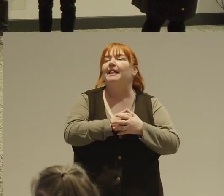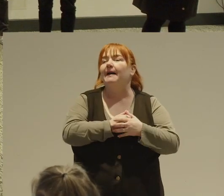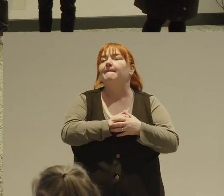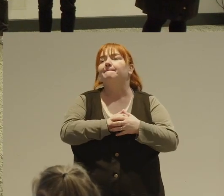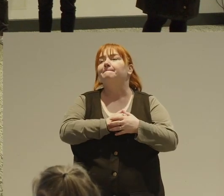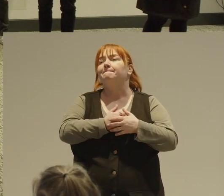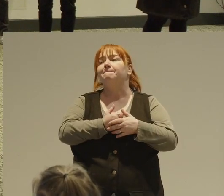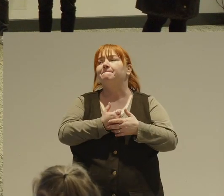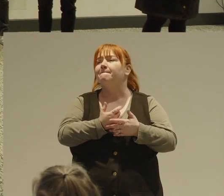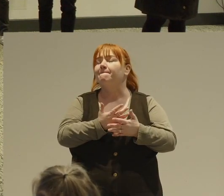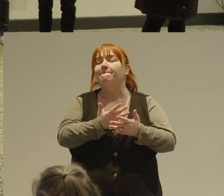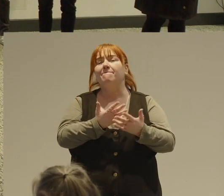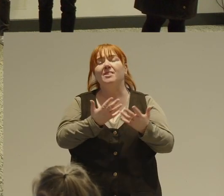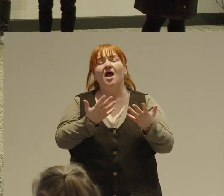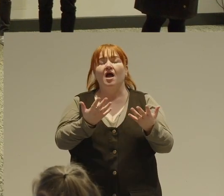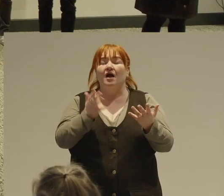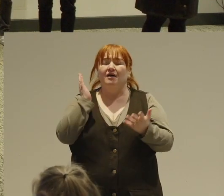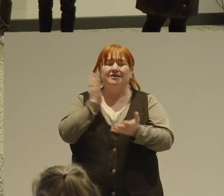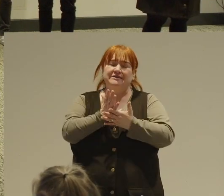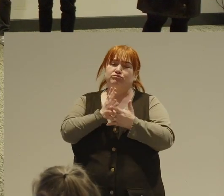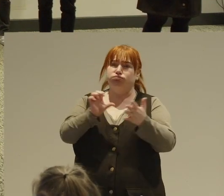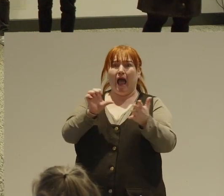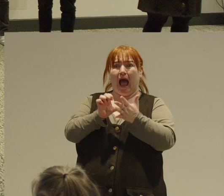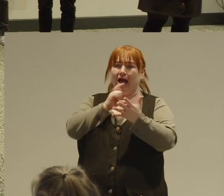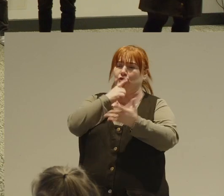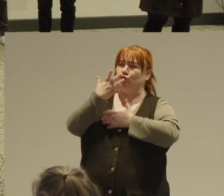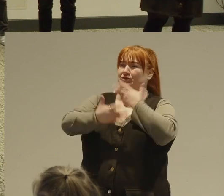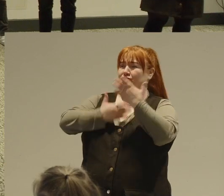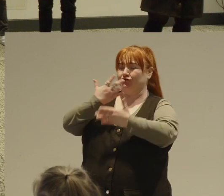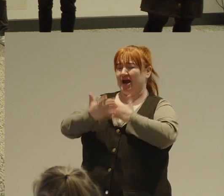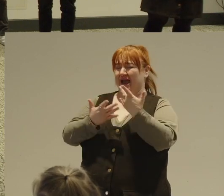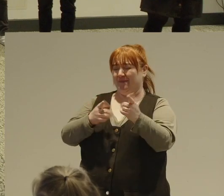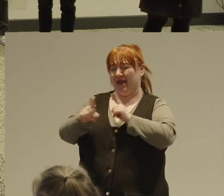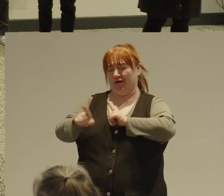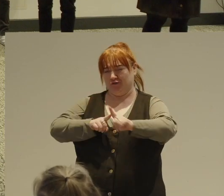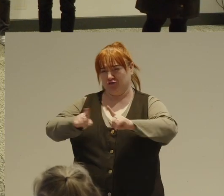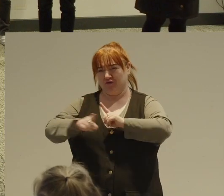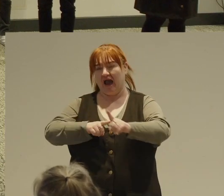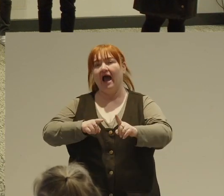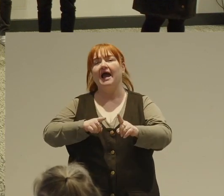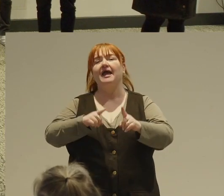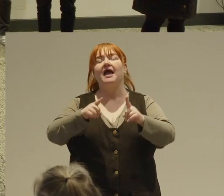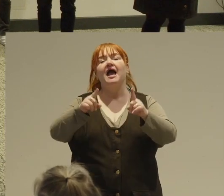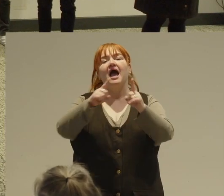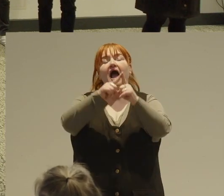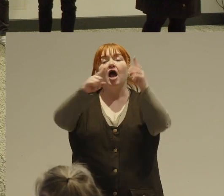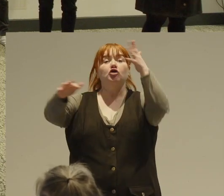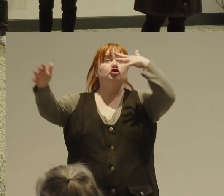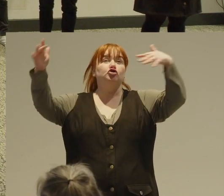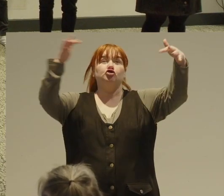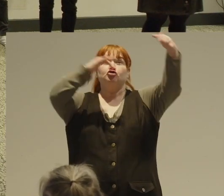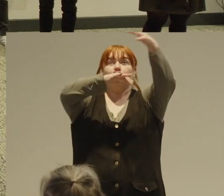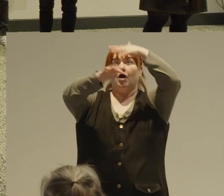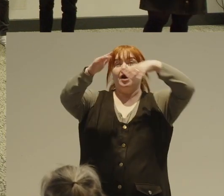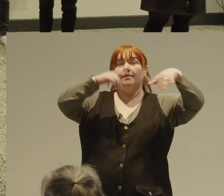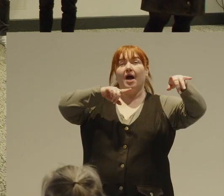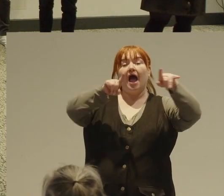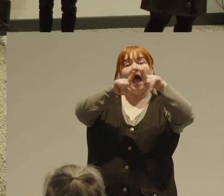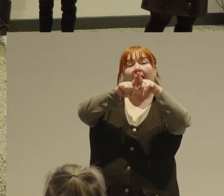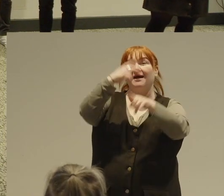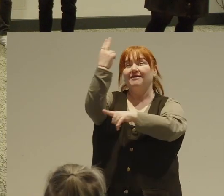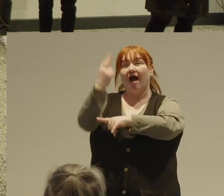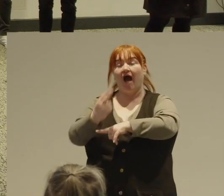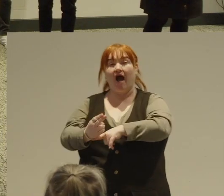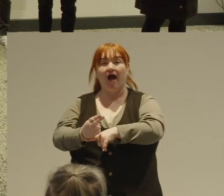going to be, it's hard to put it in words really in about 30 seconds, but I'll do my best. It's an astronomer and an artist, 2 autistic astronomer and